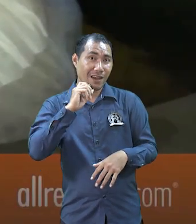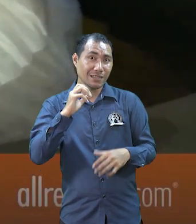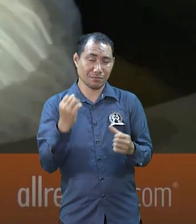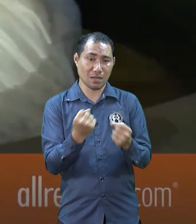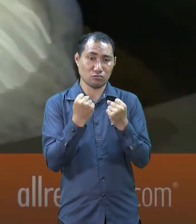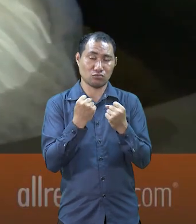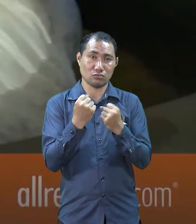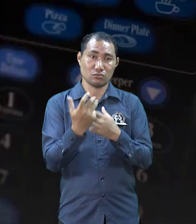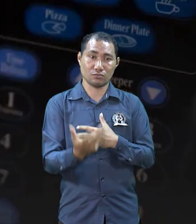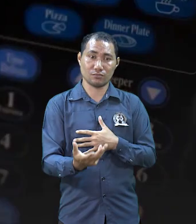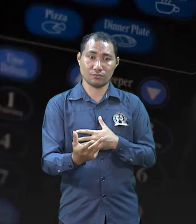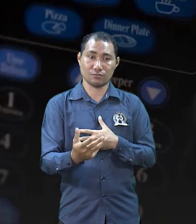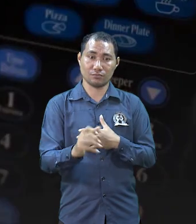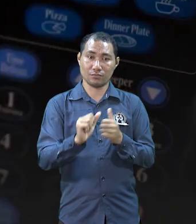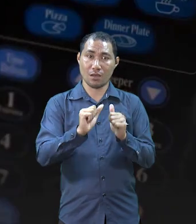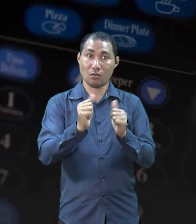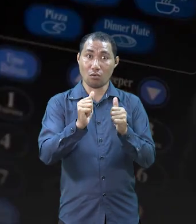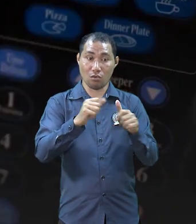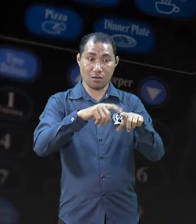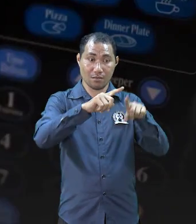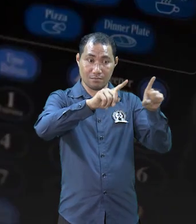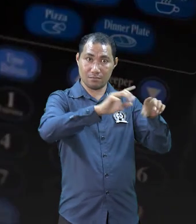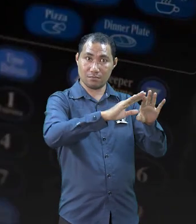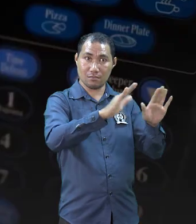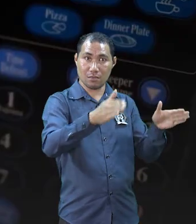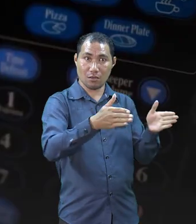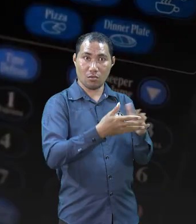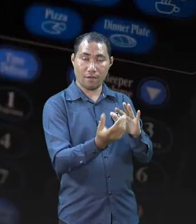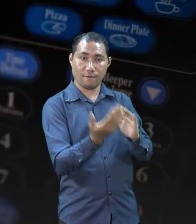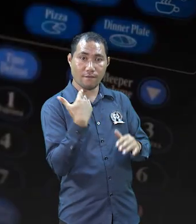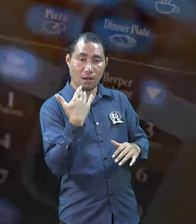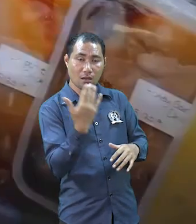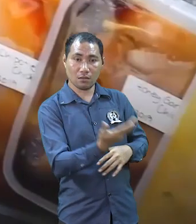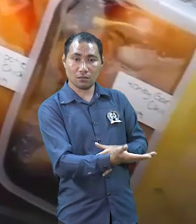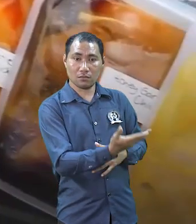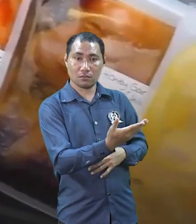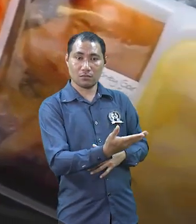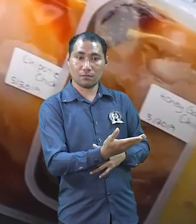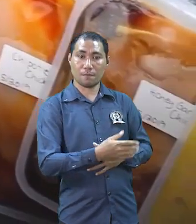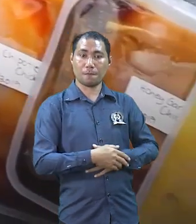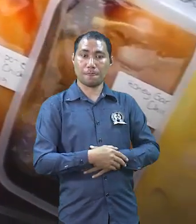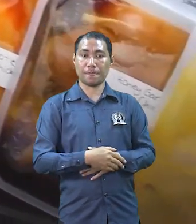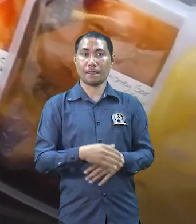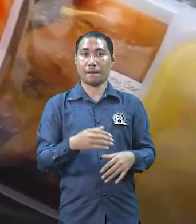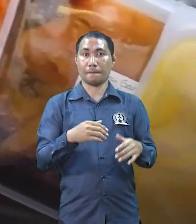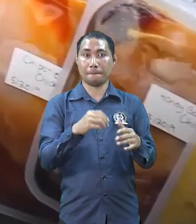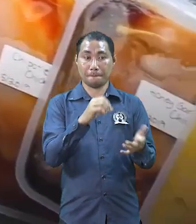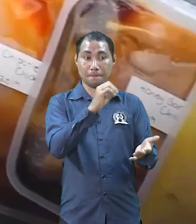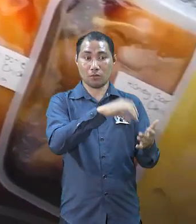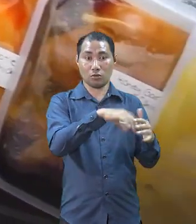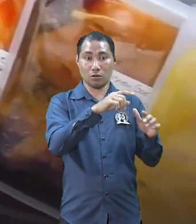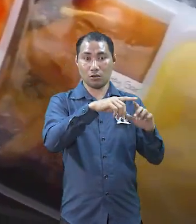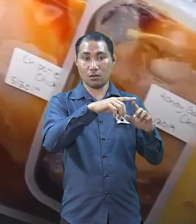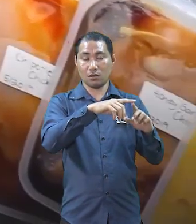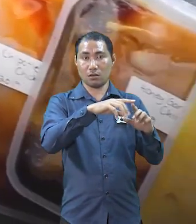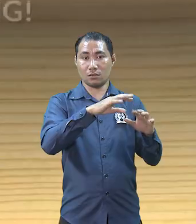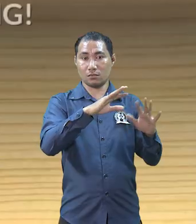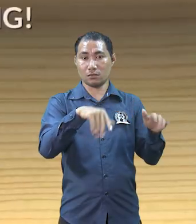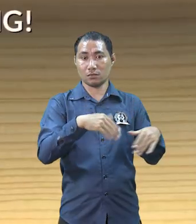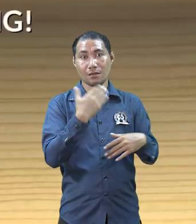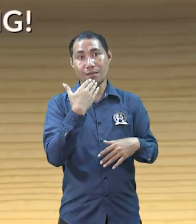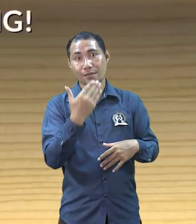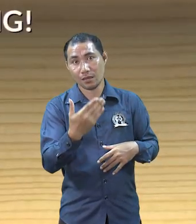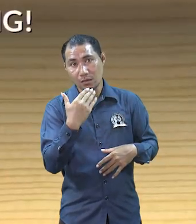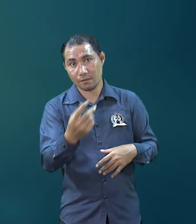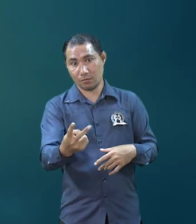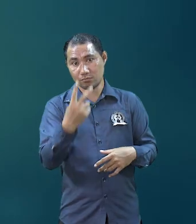thaw, and in the microwave for fast thawing. Marinate foods in the fridge. Thank